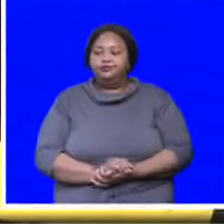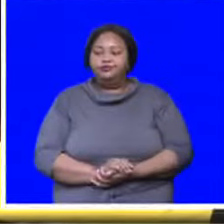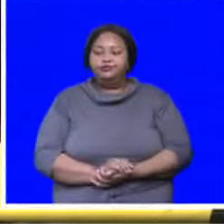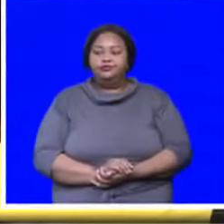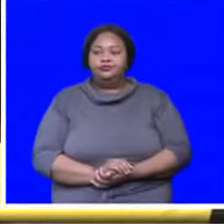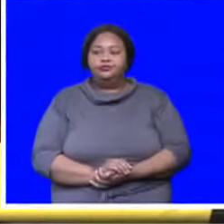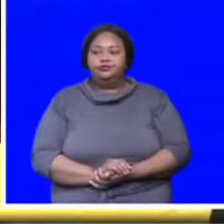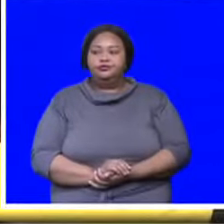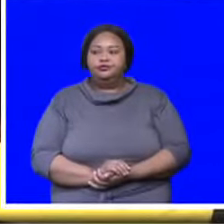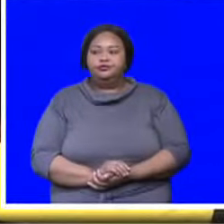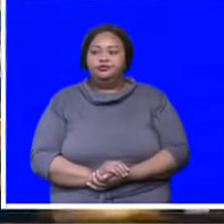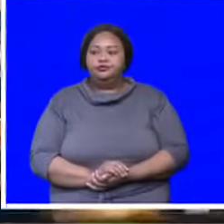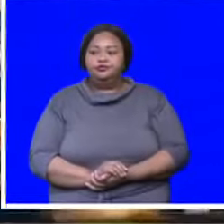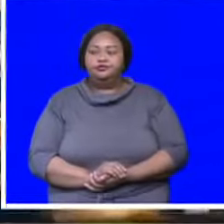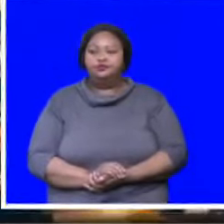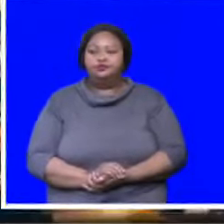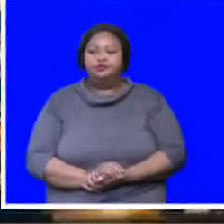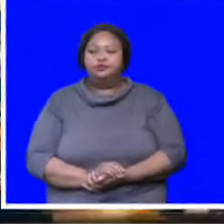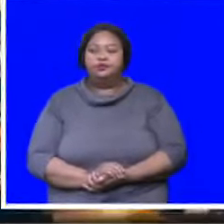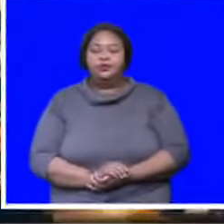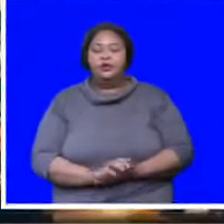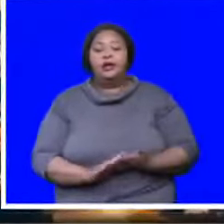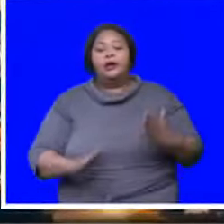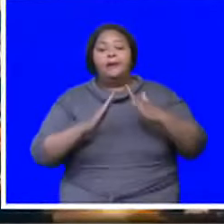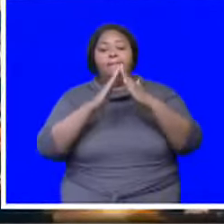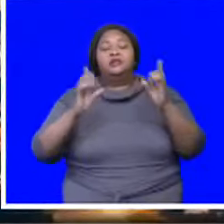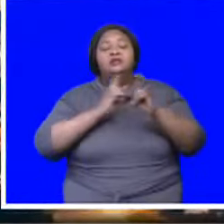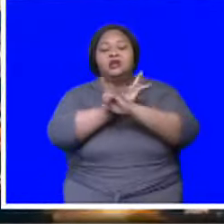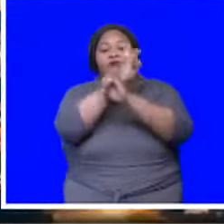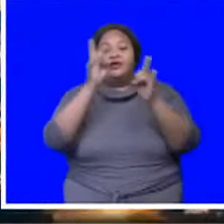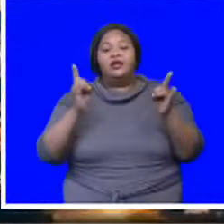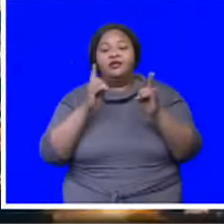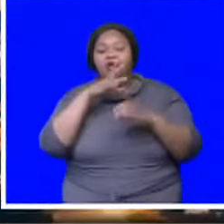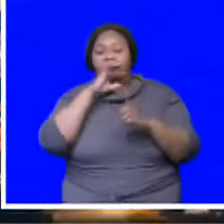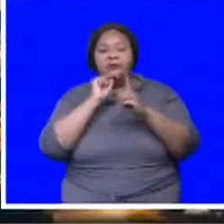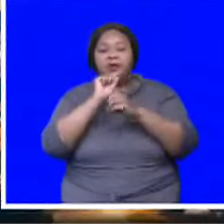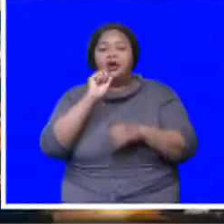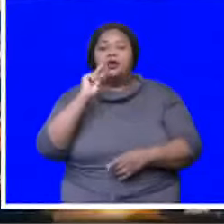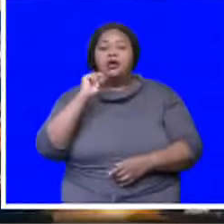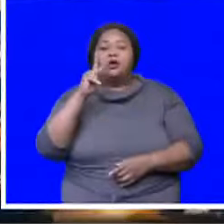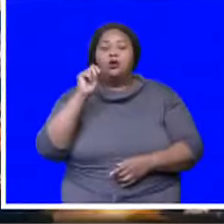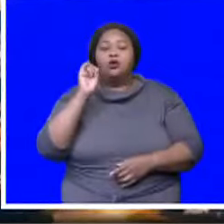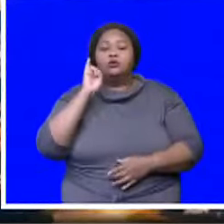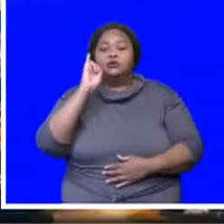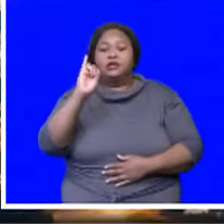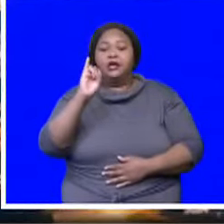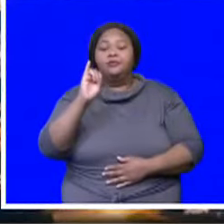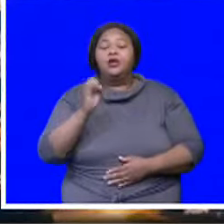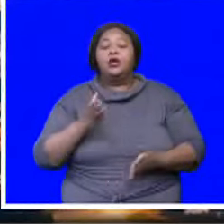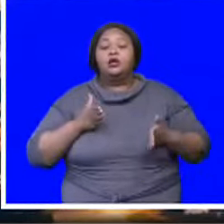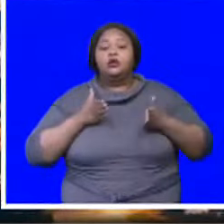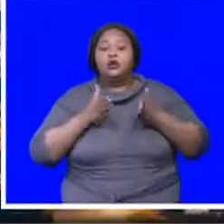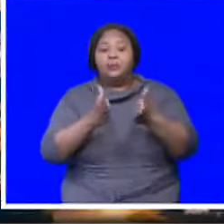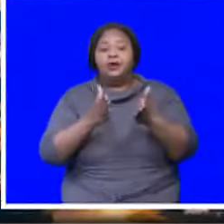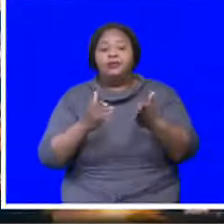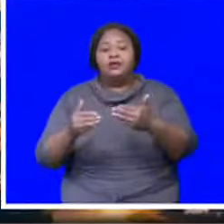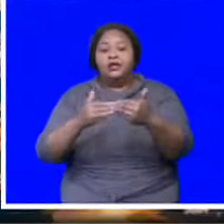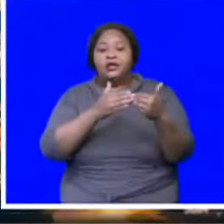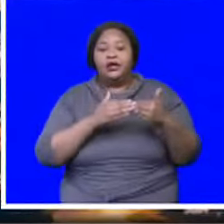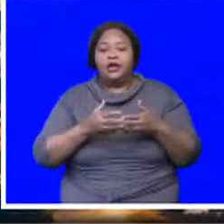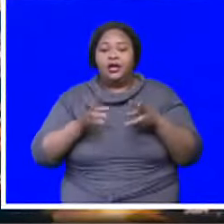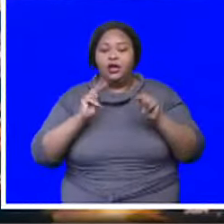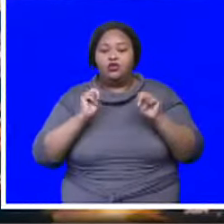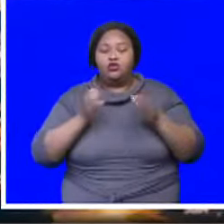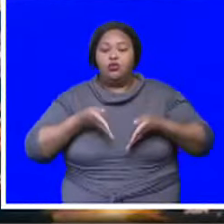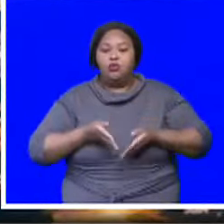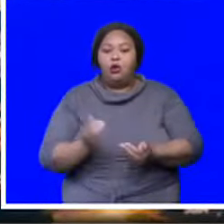Mkonda, Parliament. The Minister of Health, Liz Nkosi, has officially opened the Neonatal Intensive Care Unit, which